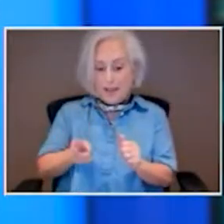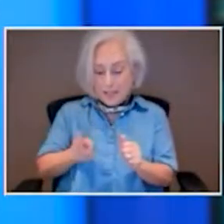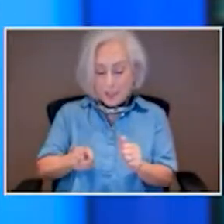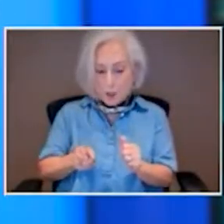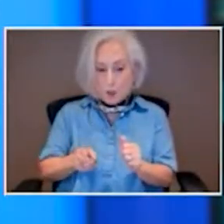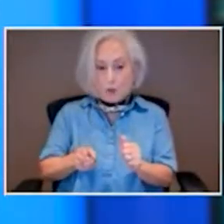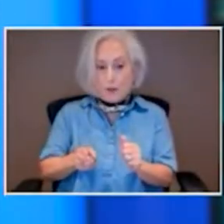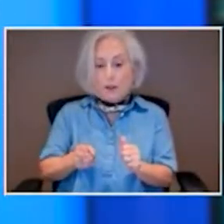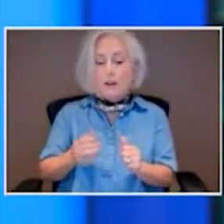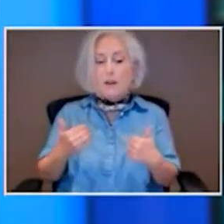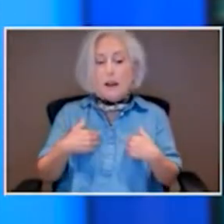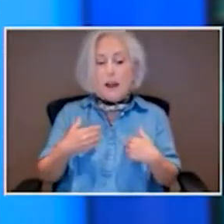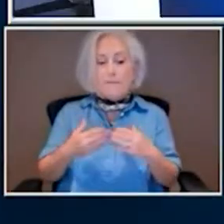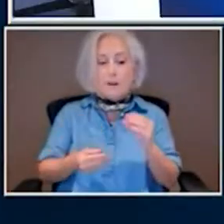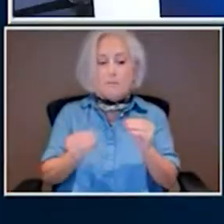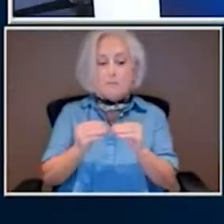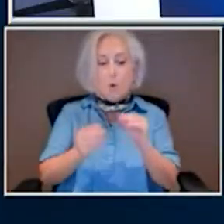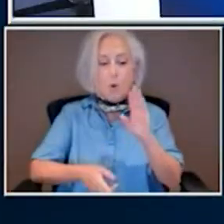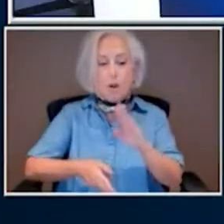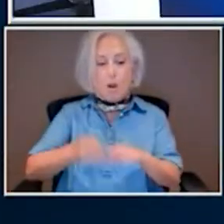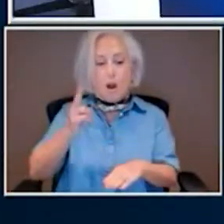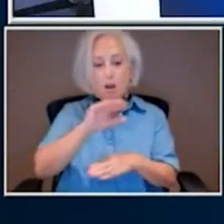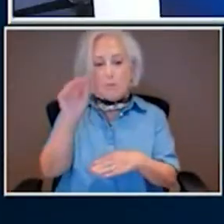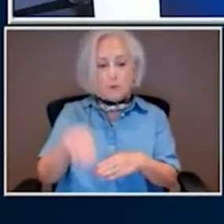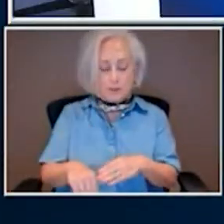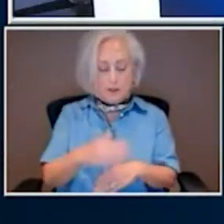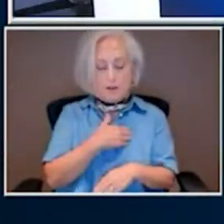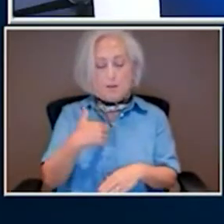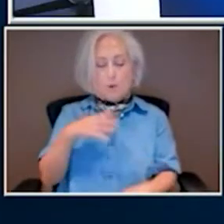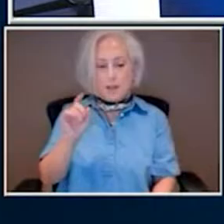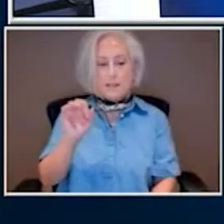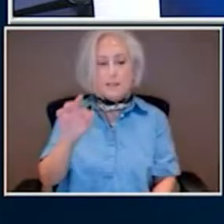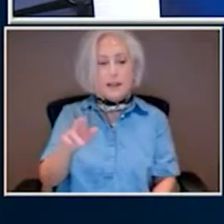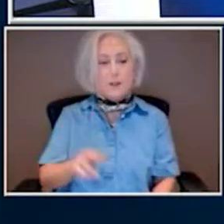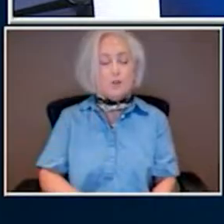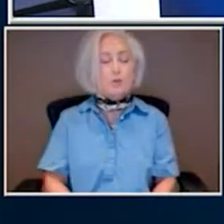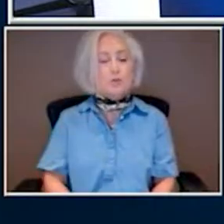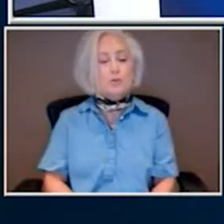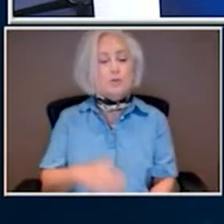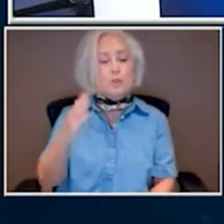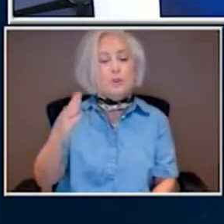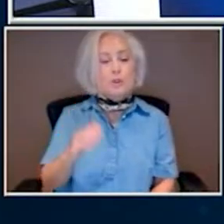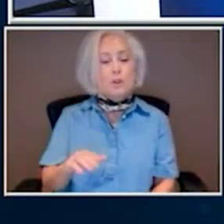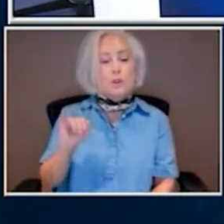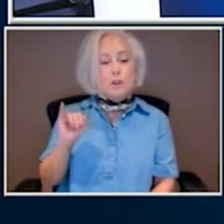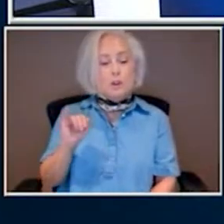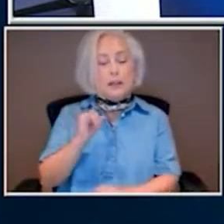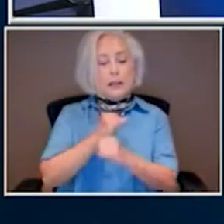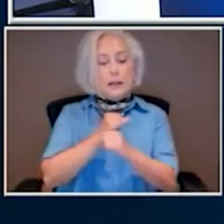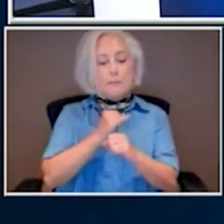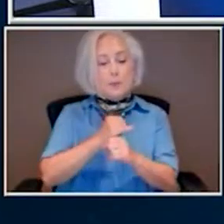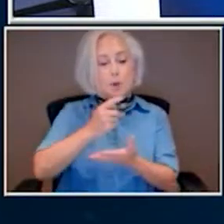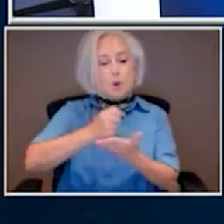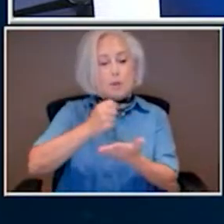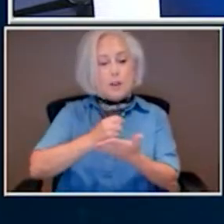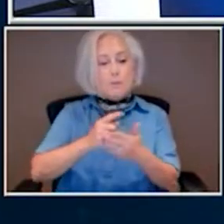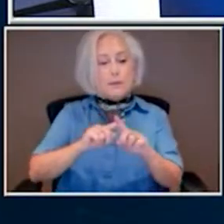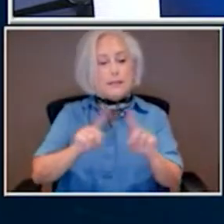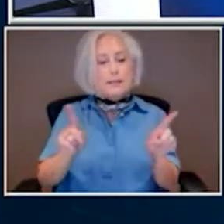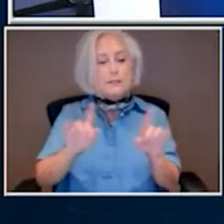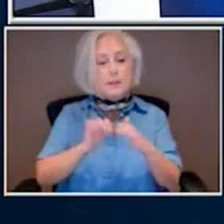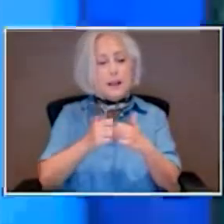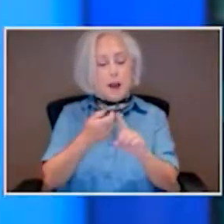of breast cancer. All right. Question is, how is immunotherapy different from chemotherapy?